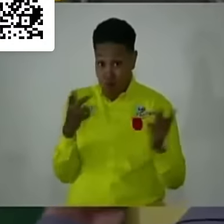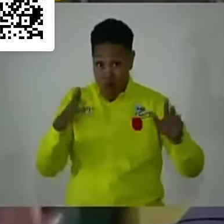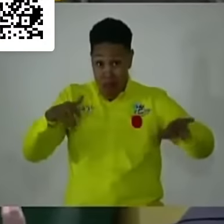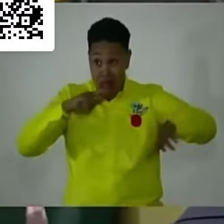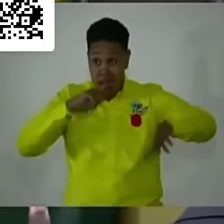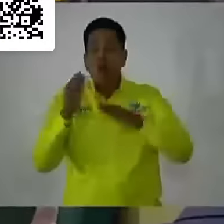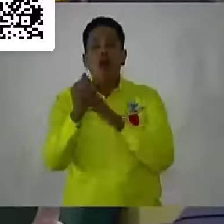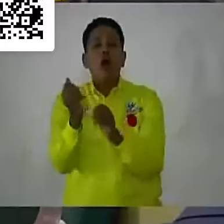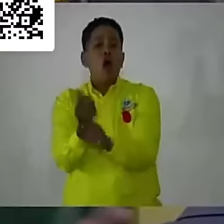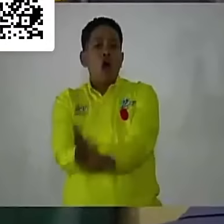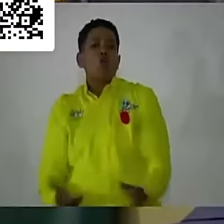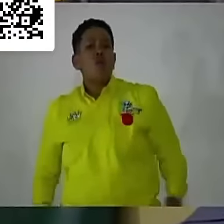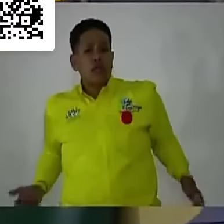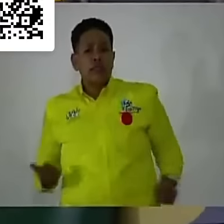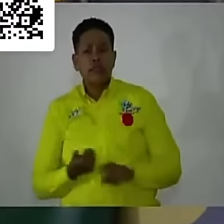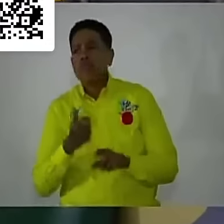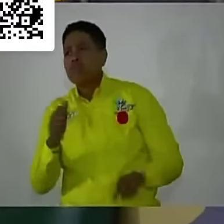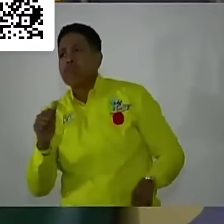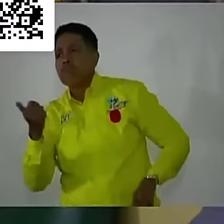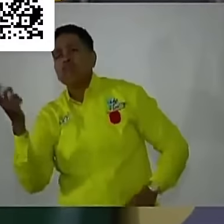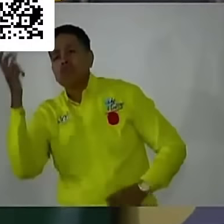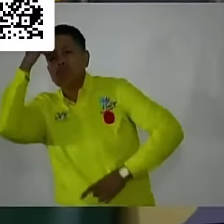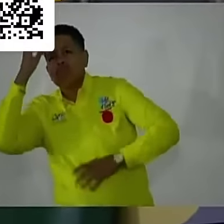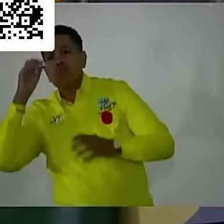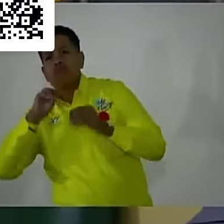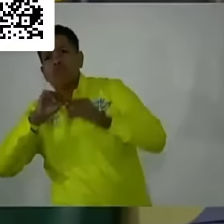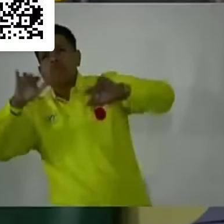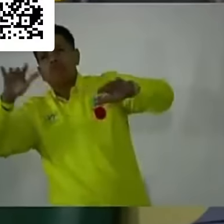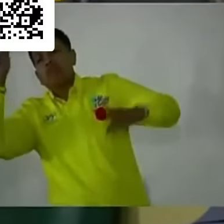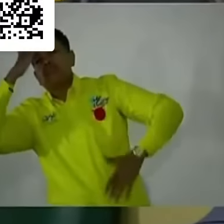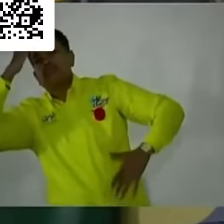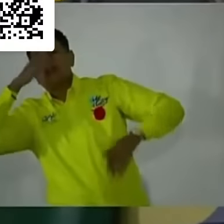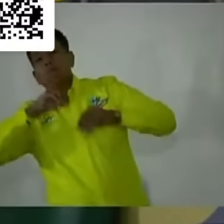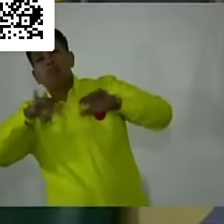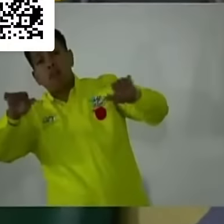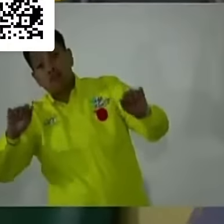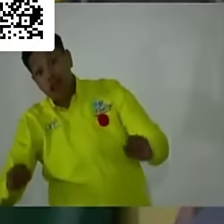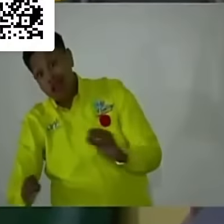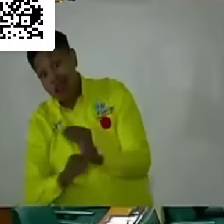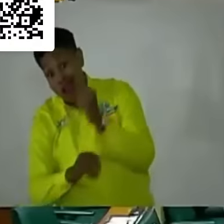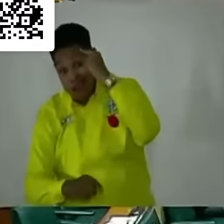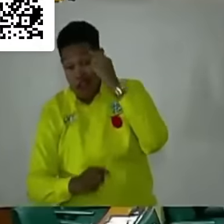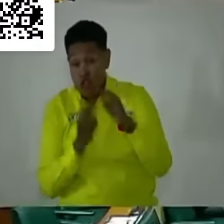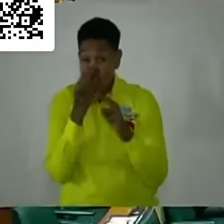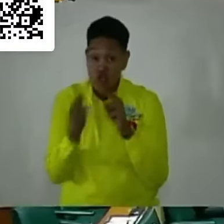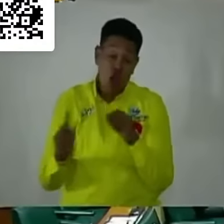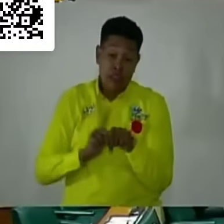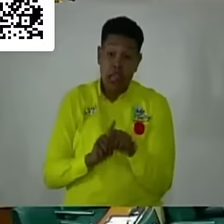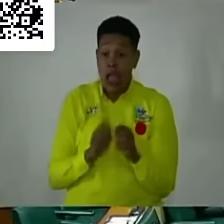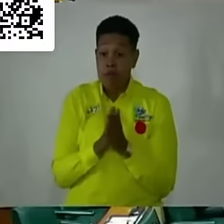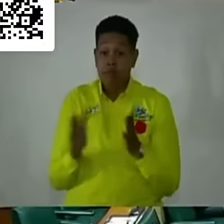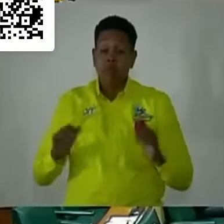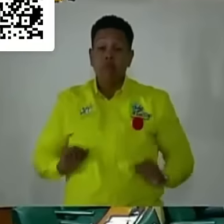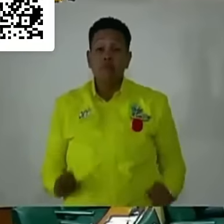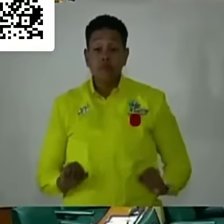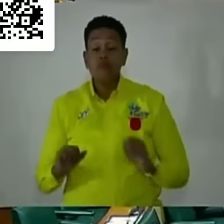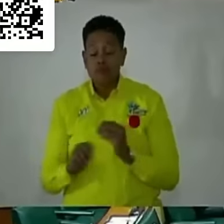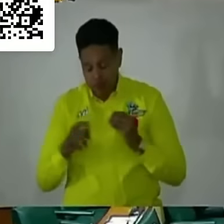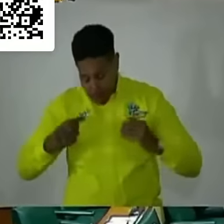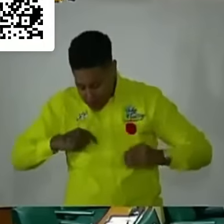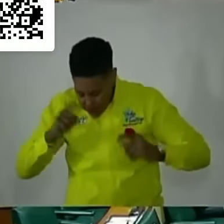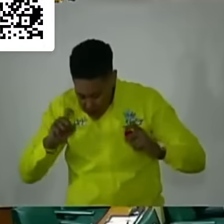to another disaster. And so I think in as short a time as possible, we